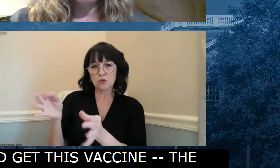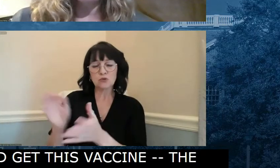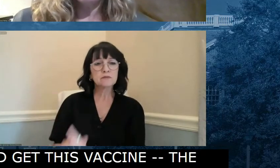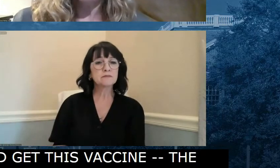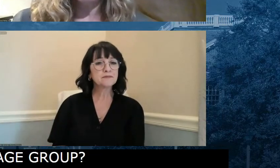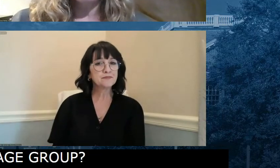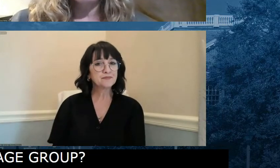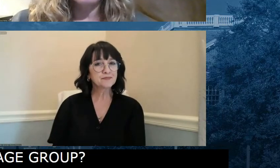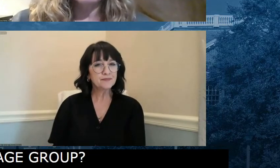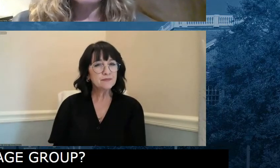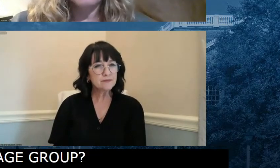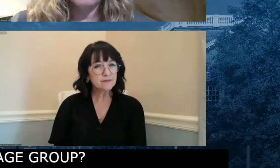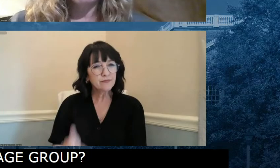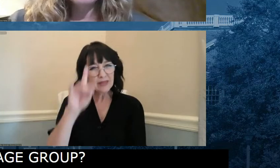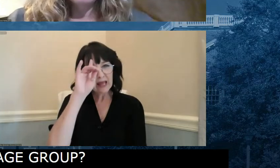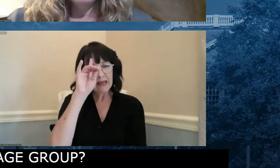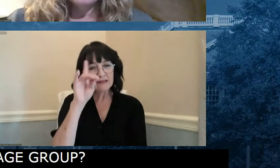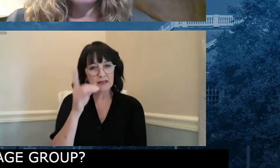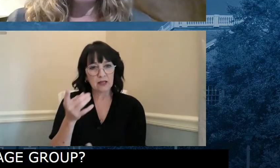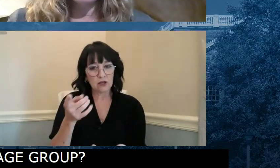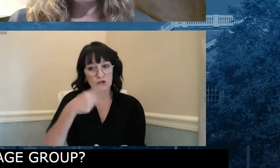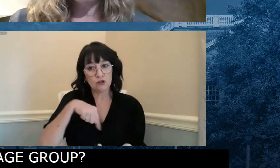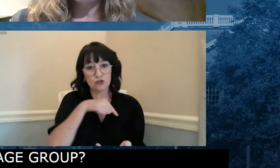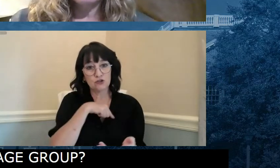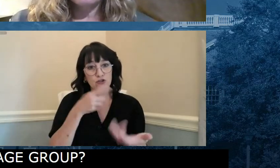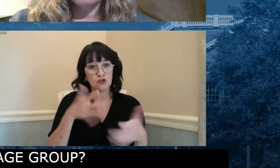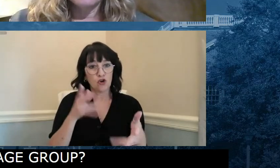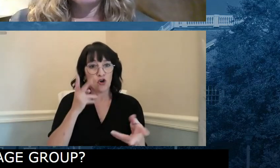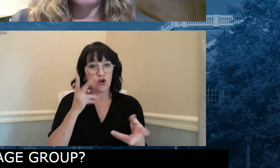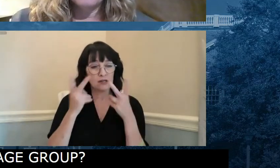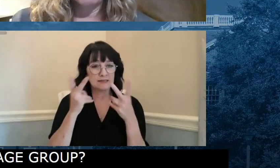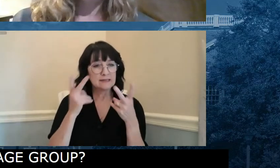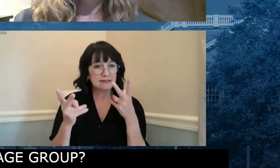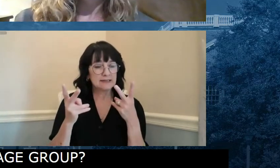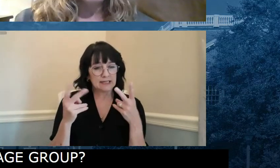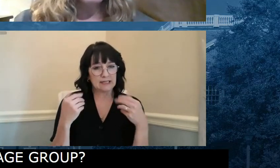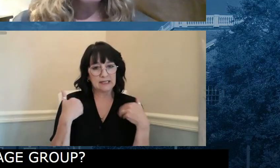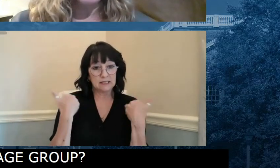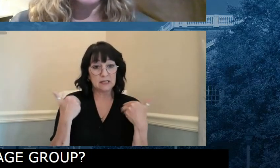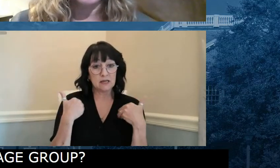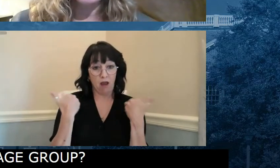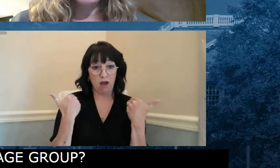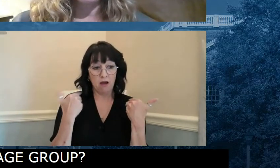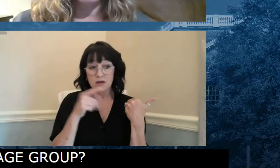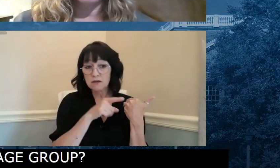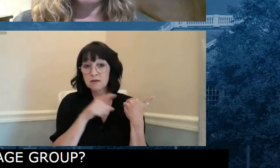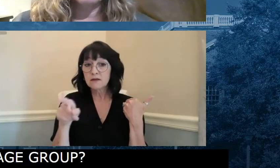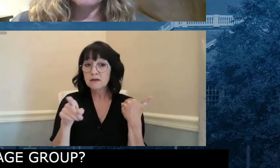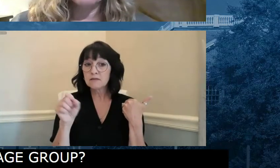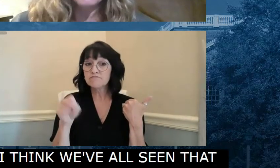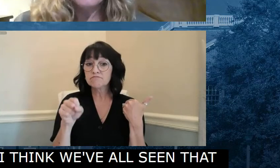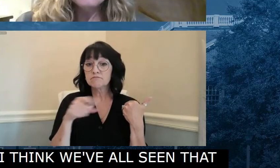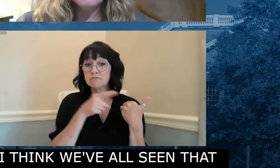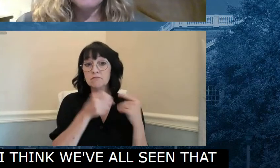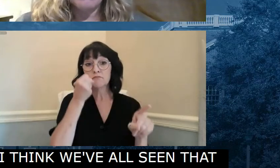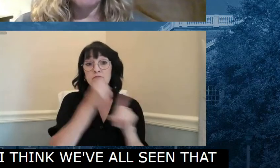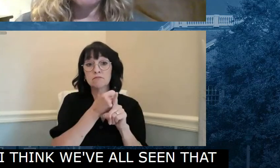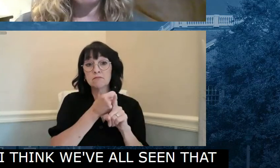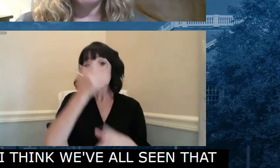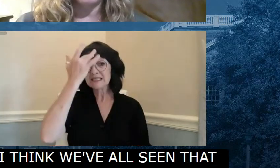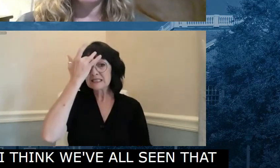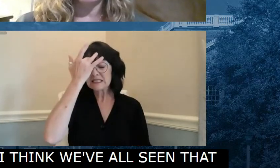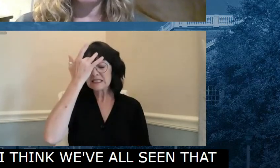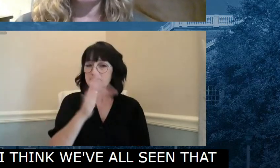I think we've all seen that adolescents have milder illness, or tend to